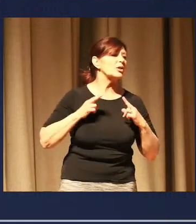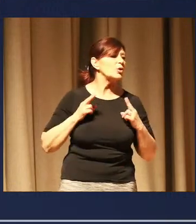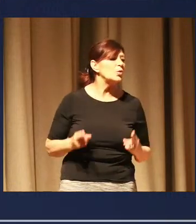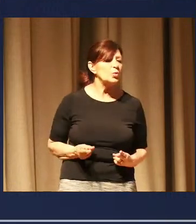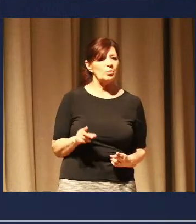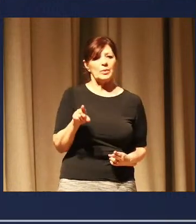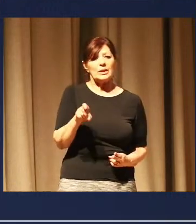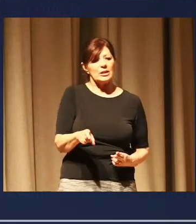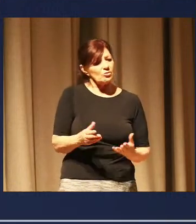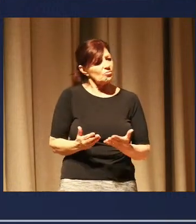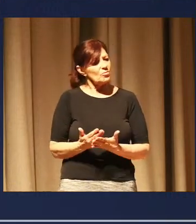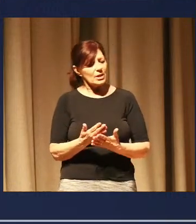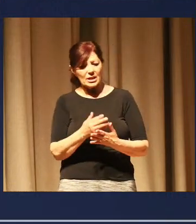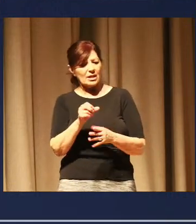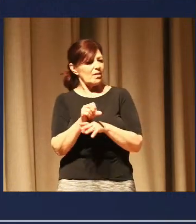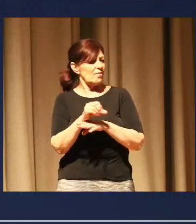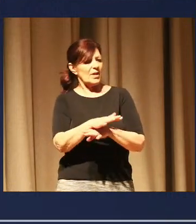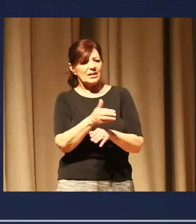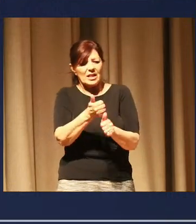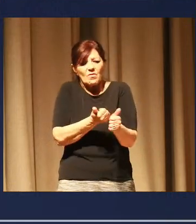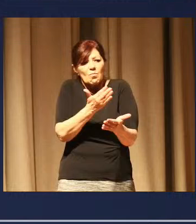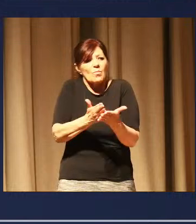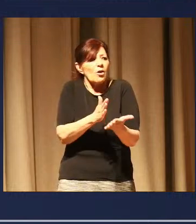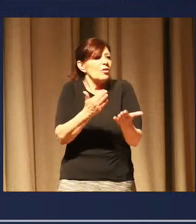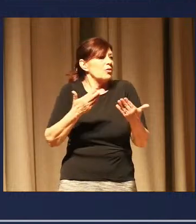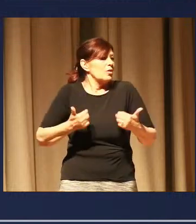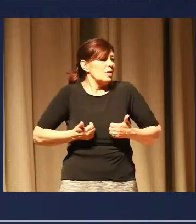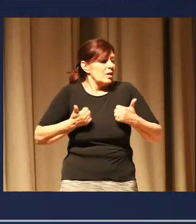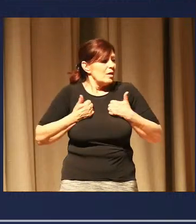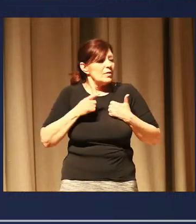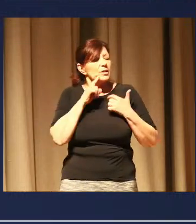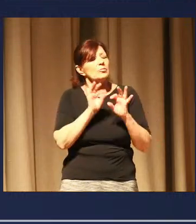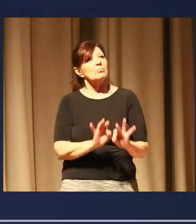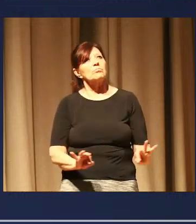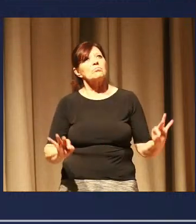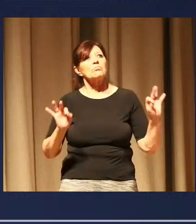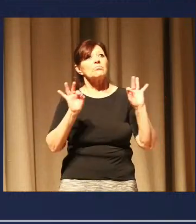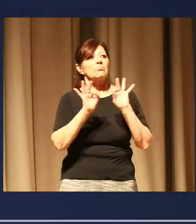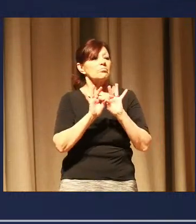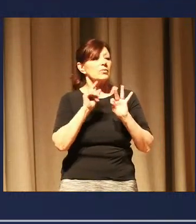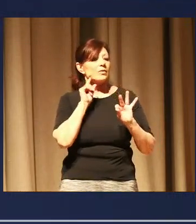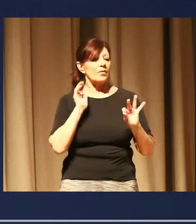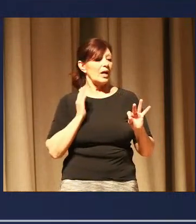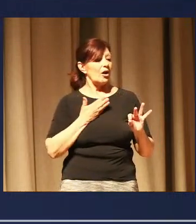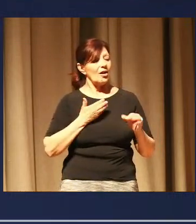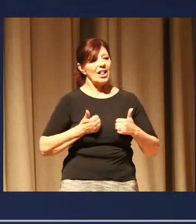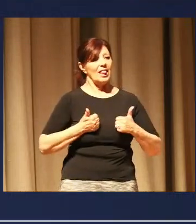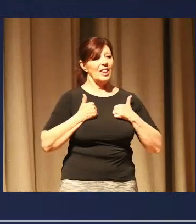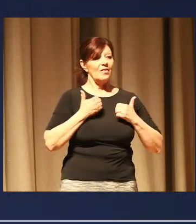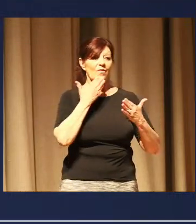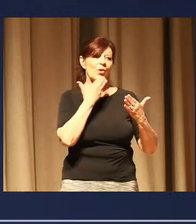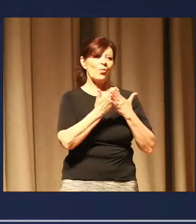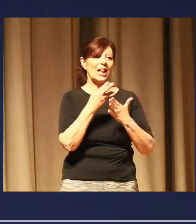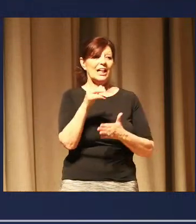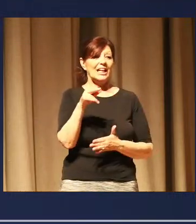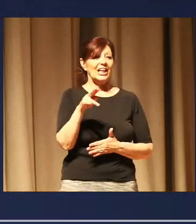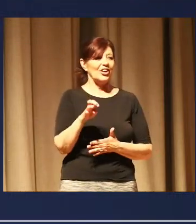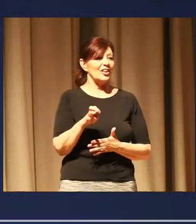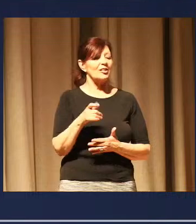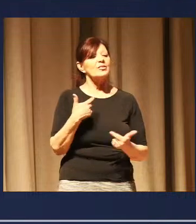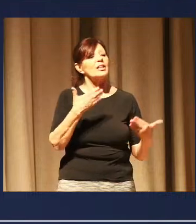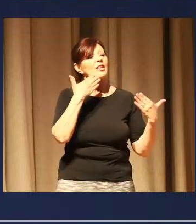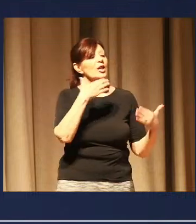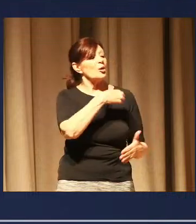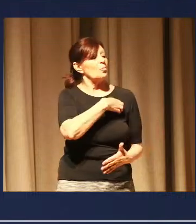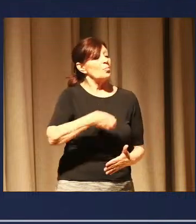that impacts every aspect of an individual's life and is a crucial building block of our Live Well Erie efforts. I thank Mayor